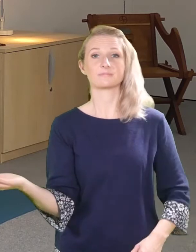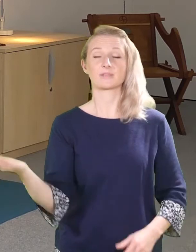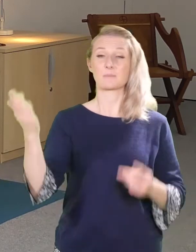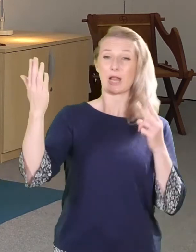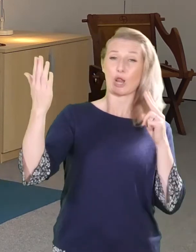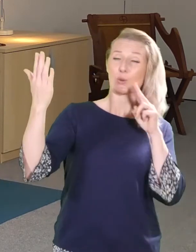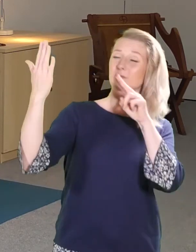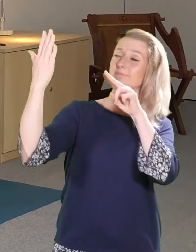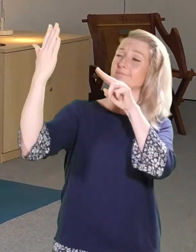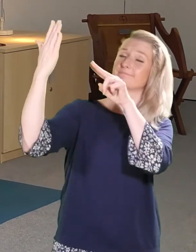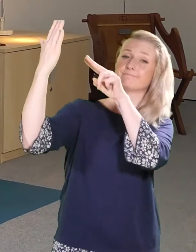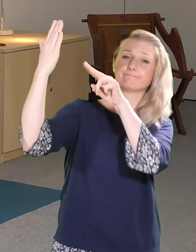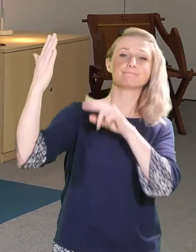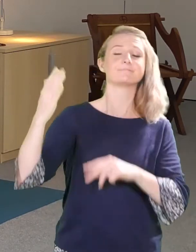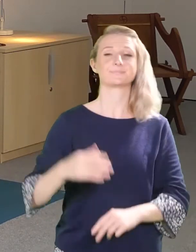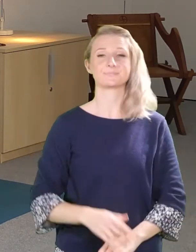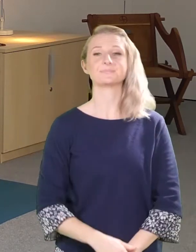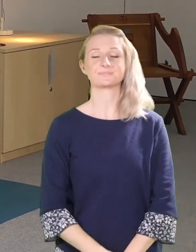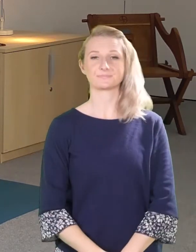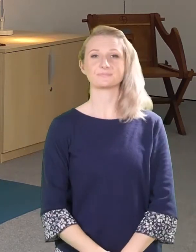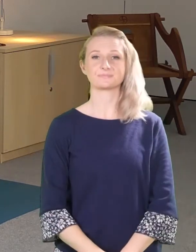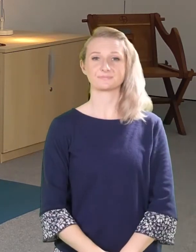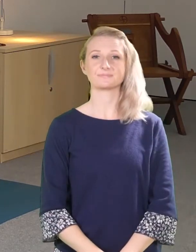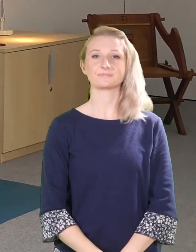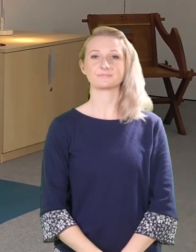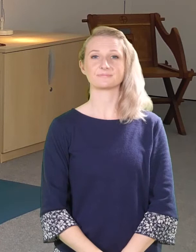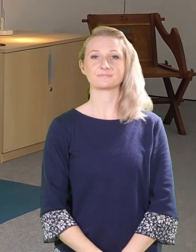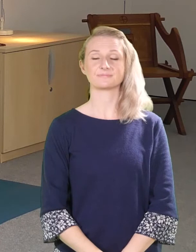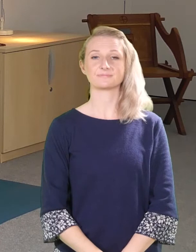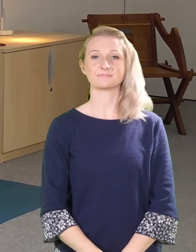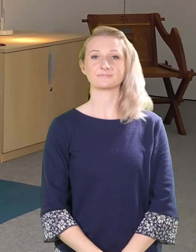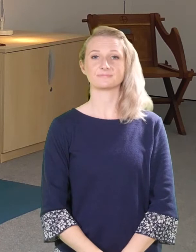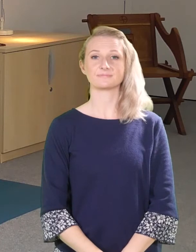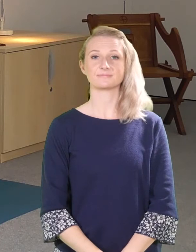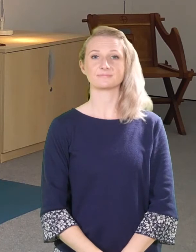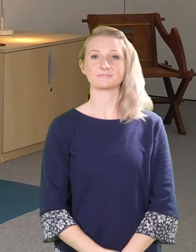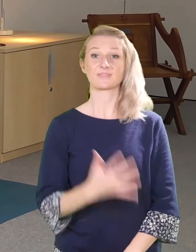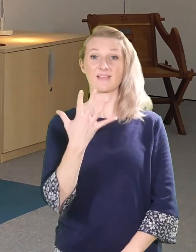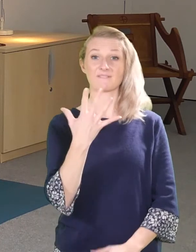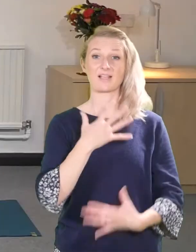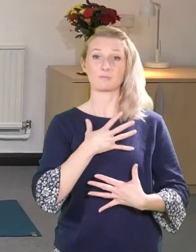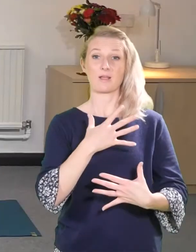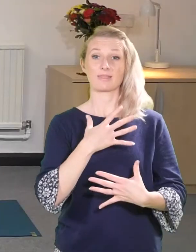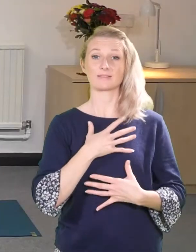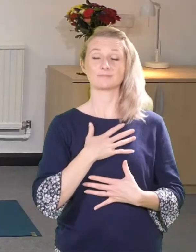into the palm of my hand in reclining warrior pose. 5 breaths.